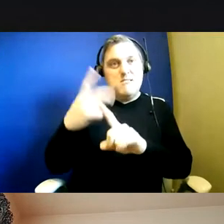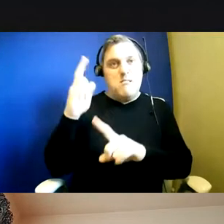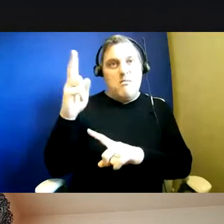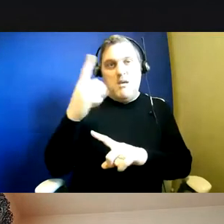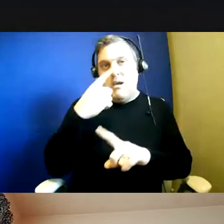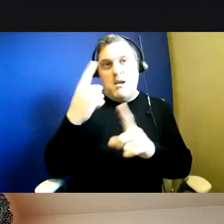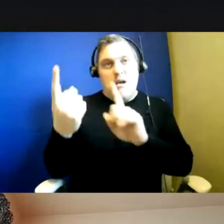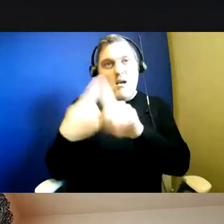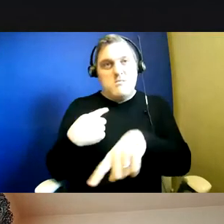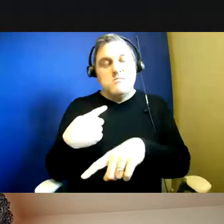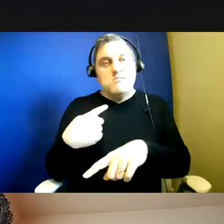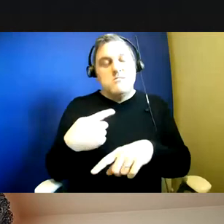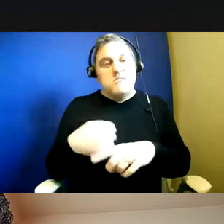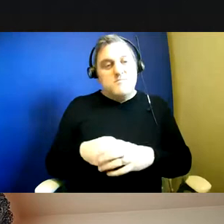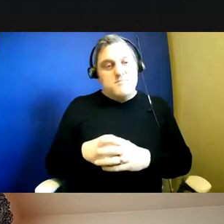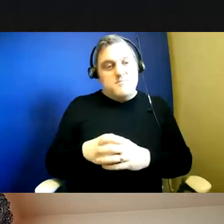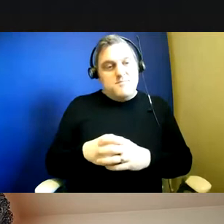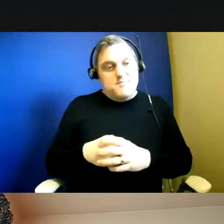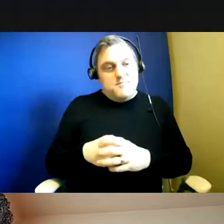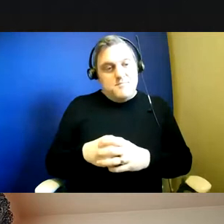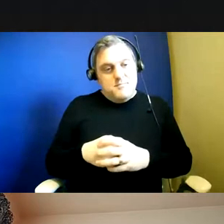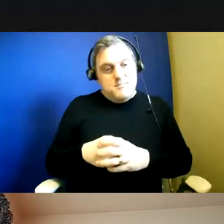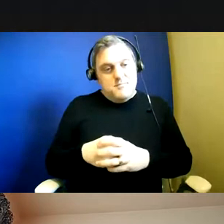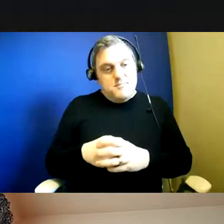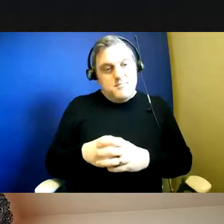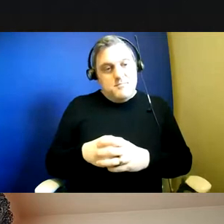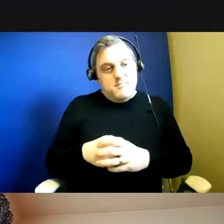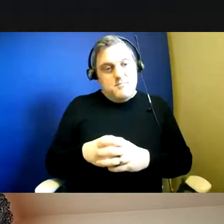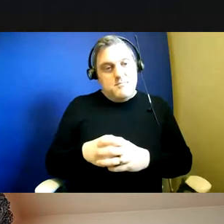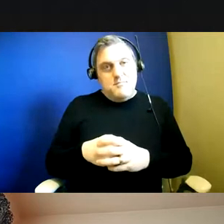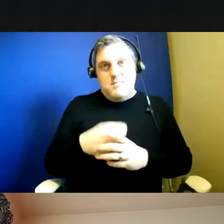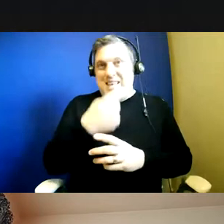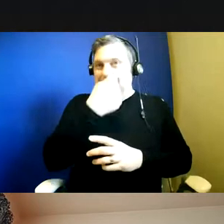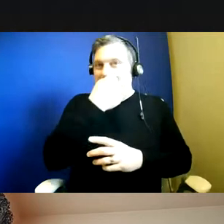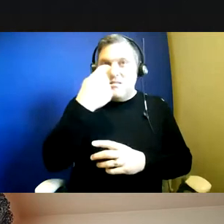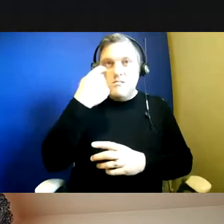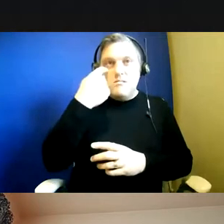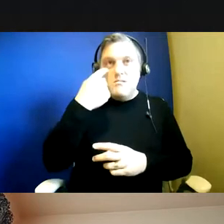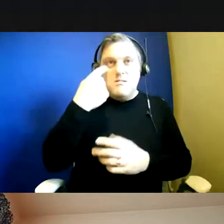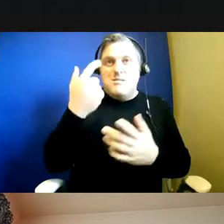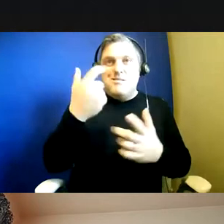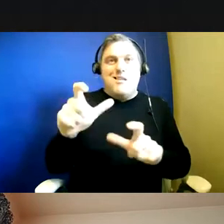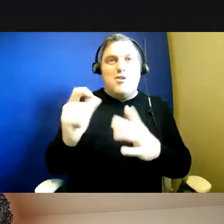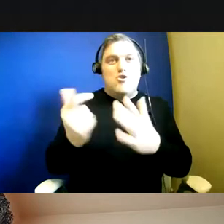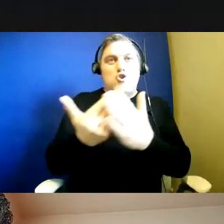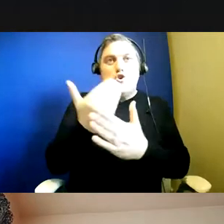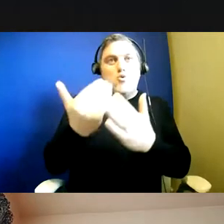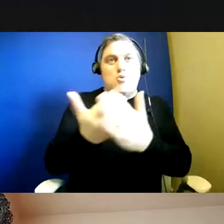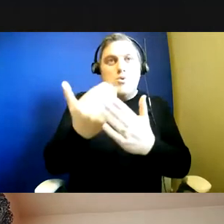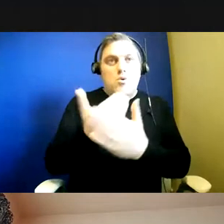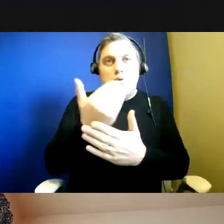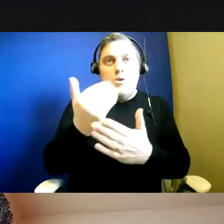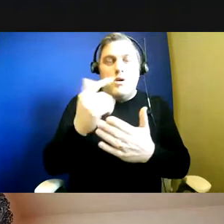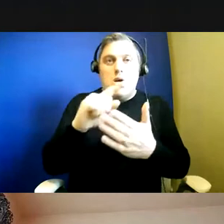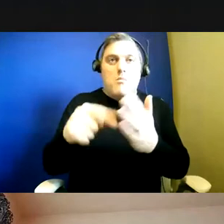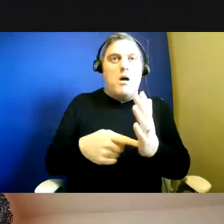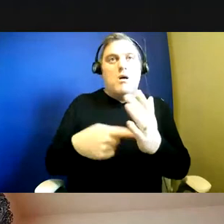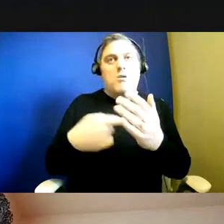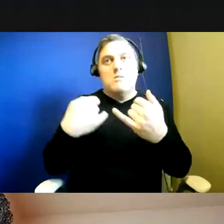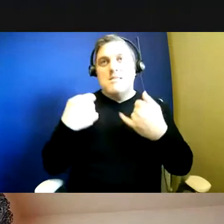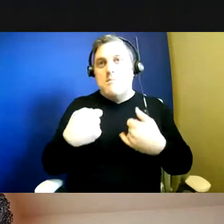will attest to the fact that because the evidence is emerging about what the symptoms are